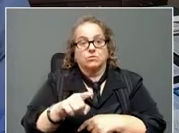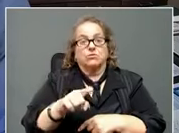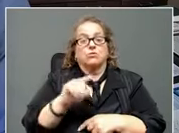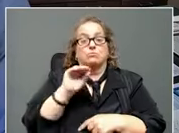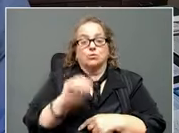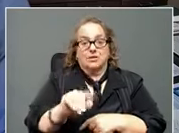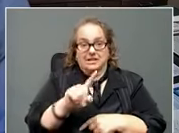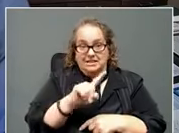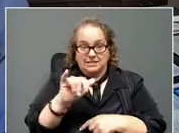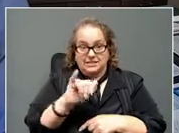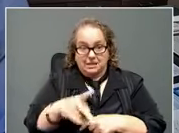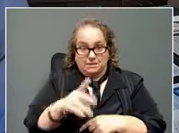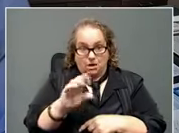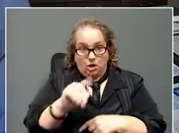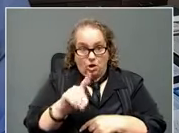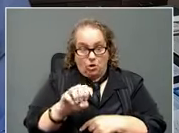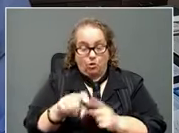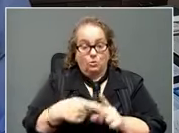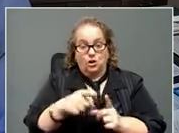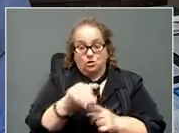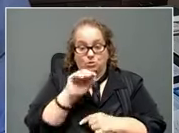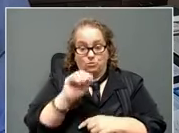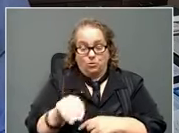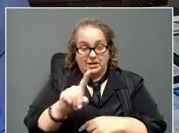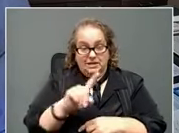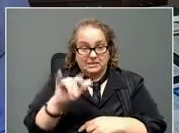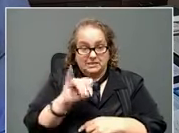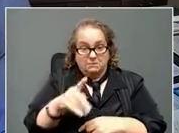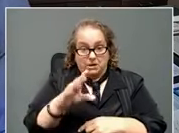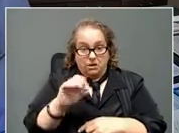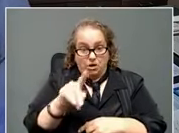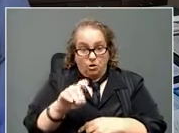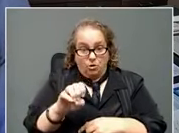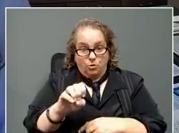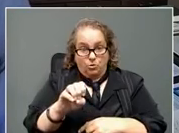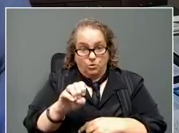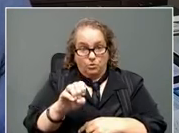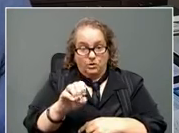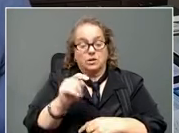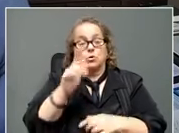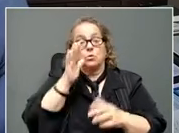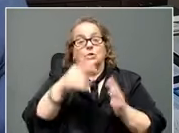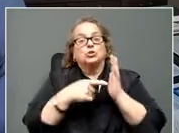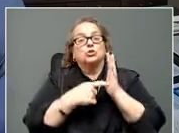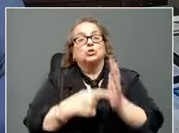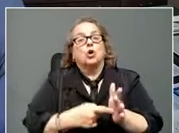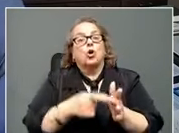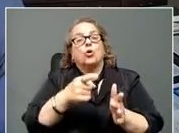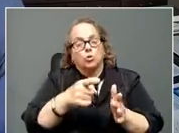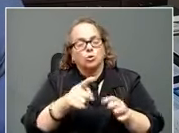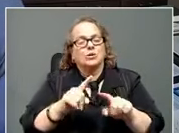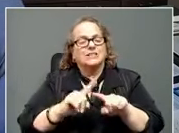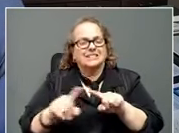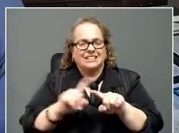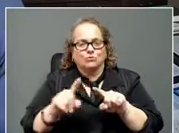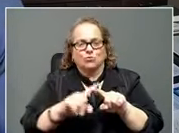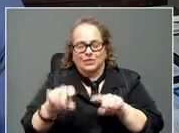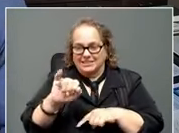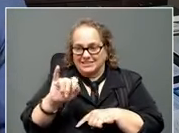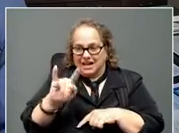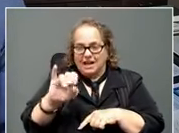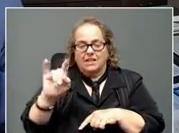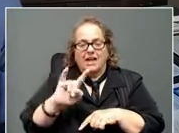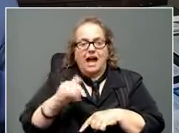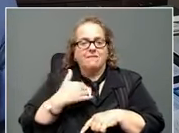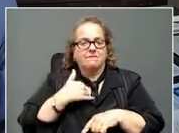in the zip code, it will show you all the sites that have vaccine near you. And you can